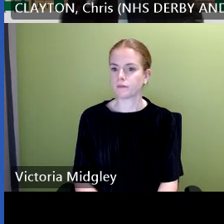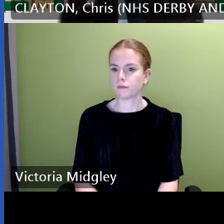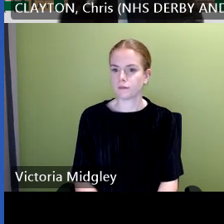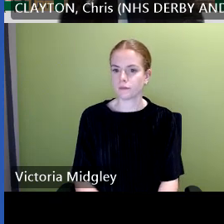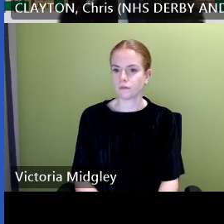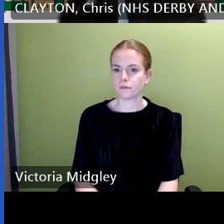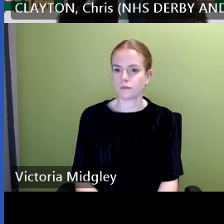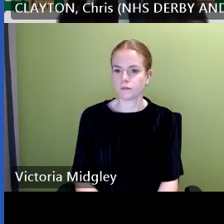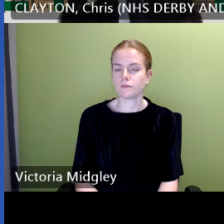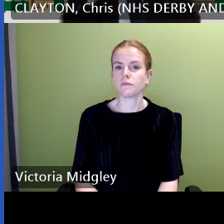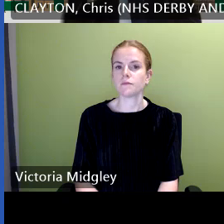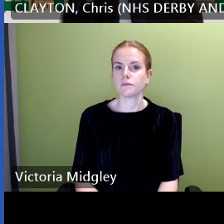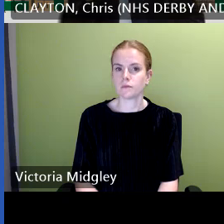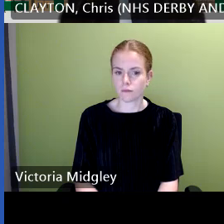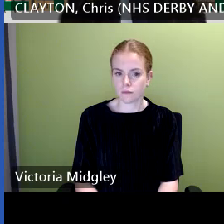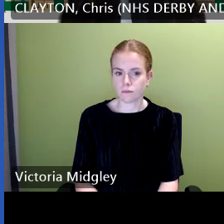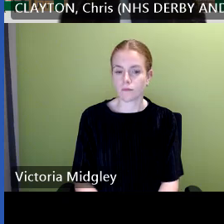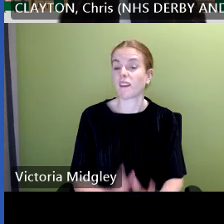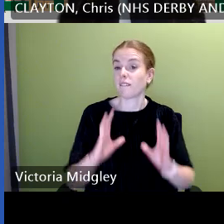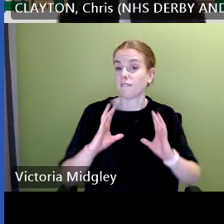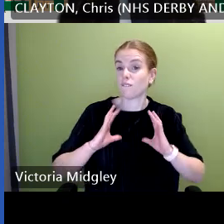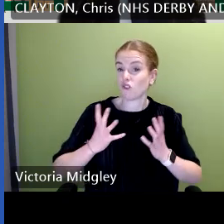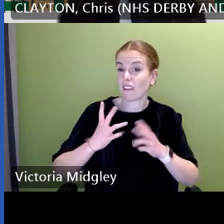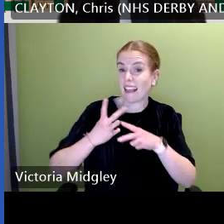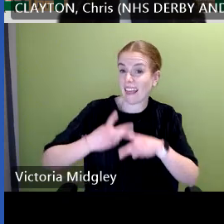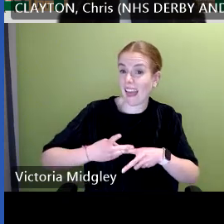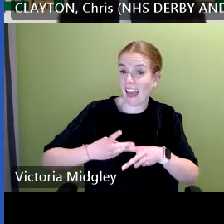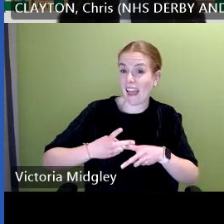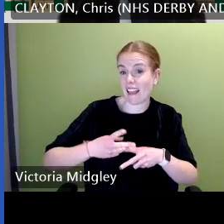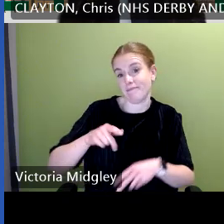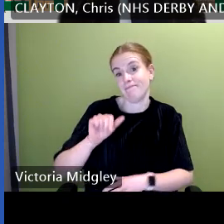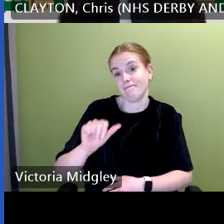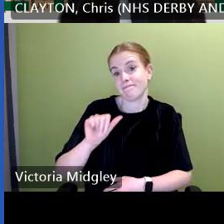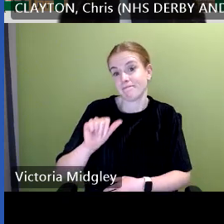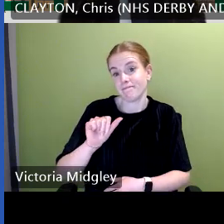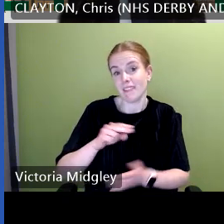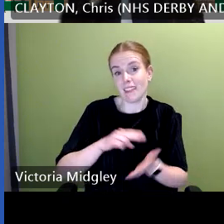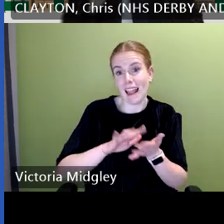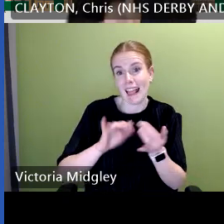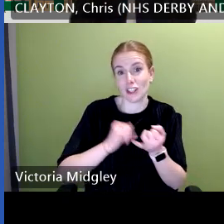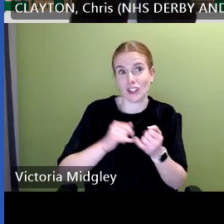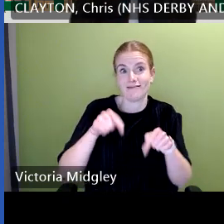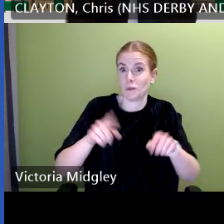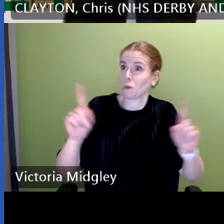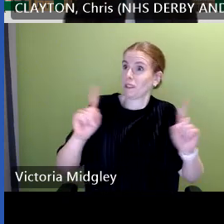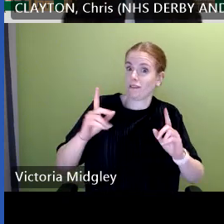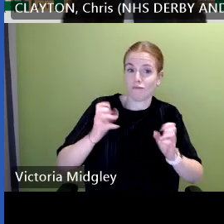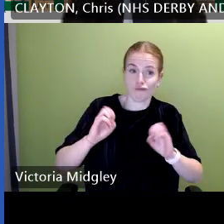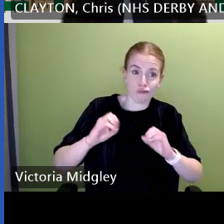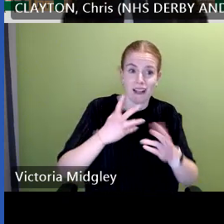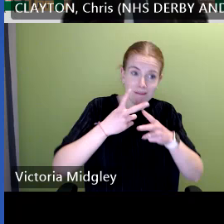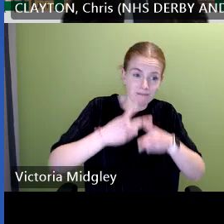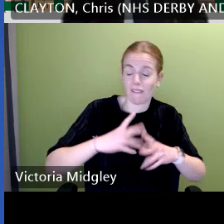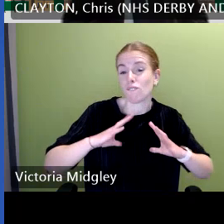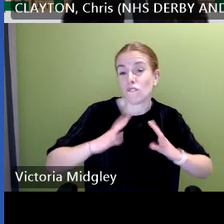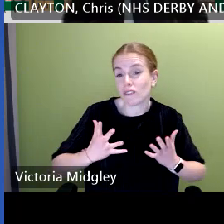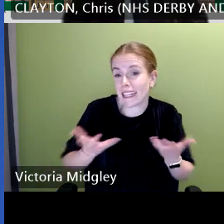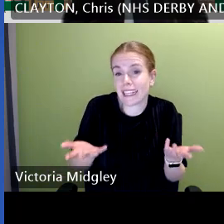Yeah, free care. Some of the pillars of the NHS are coming out. I think these exercises are really good because it gives